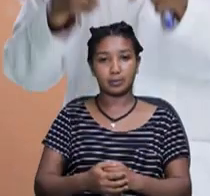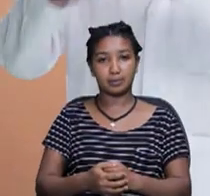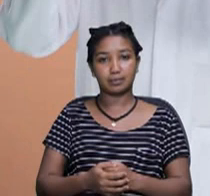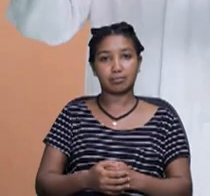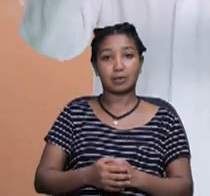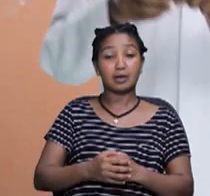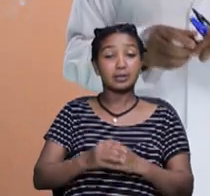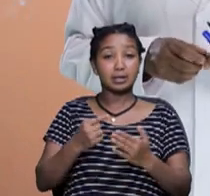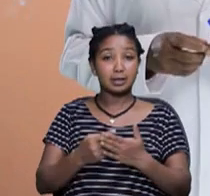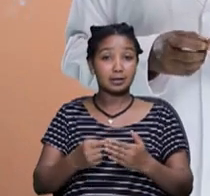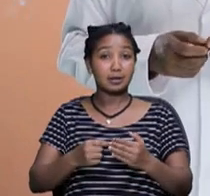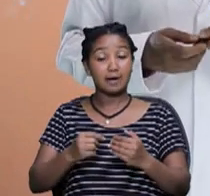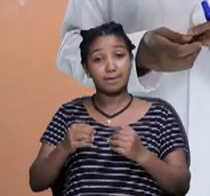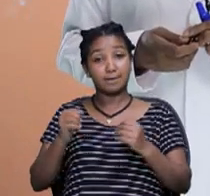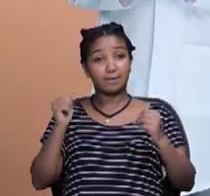response.